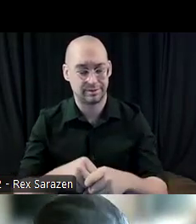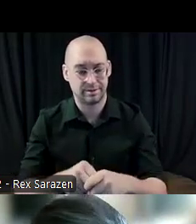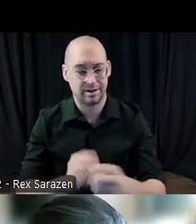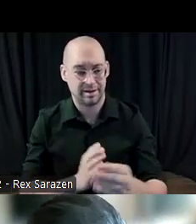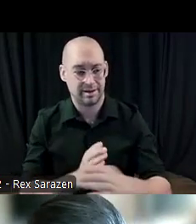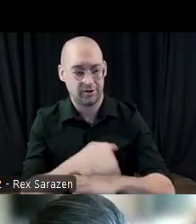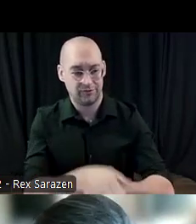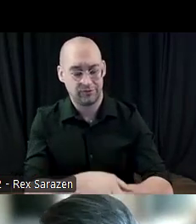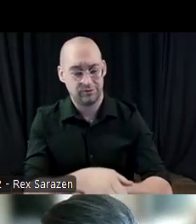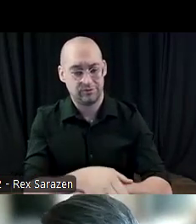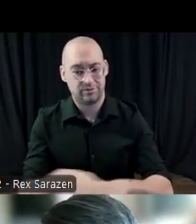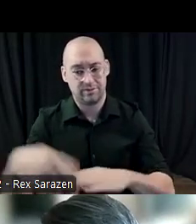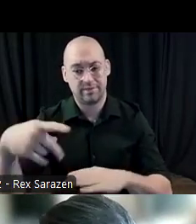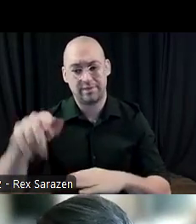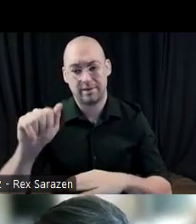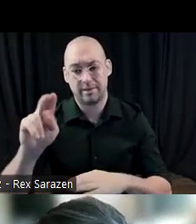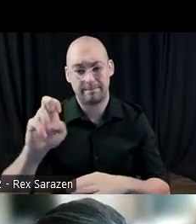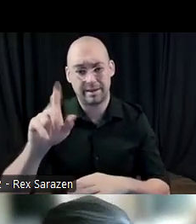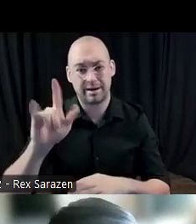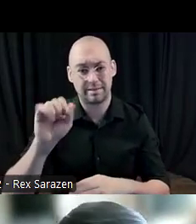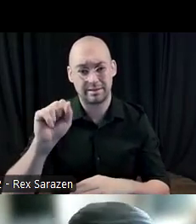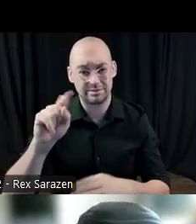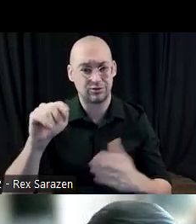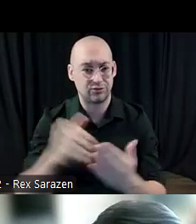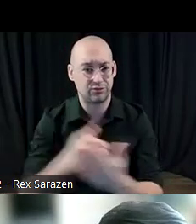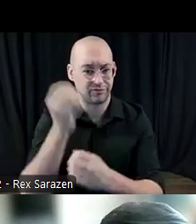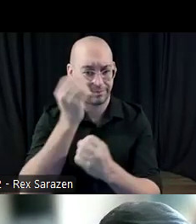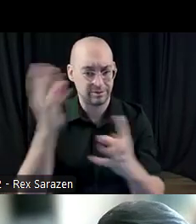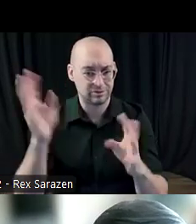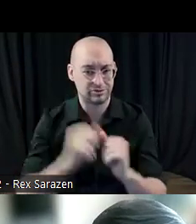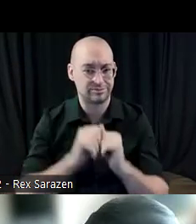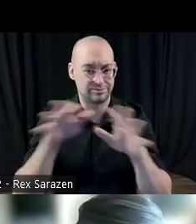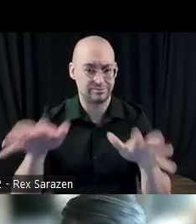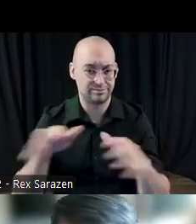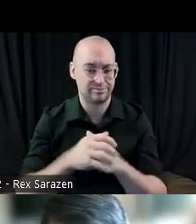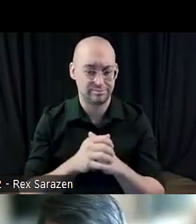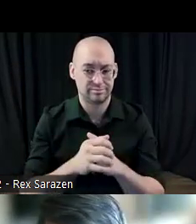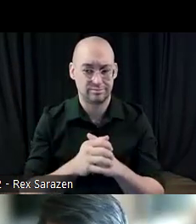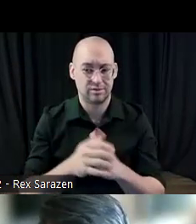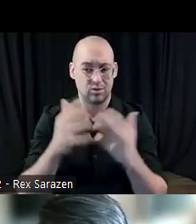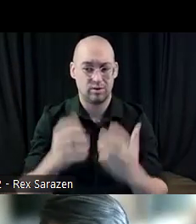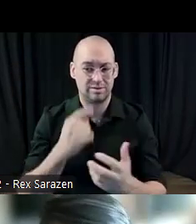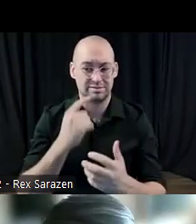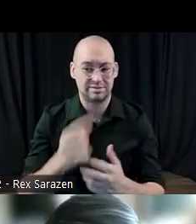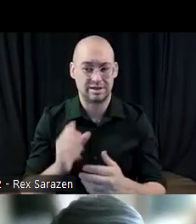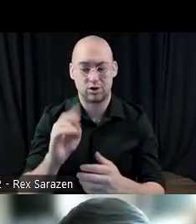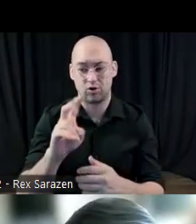after the panelists complete their updates. I want to say that there's an